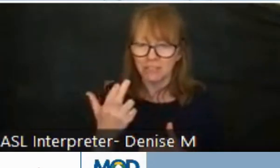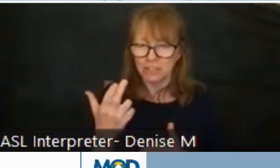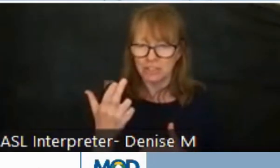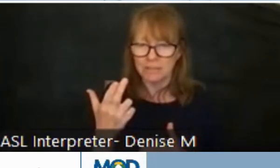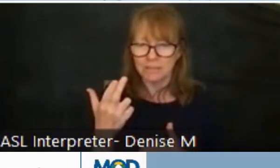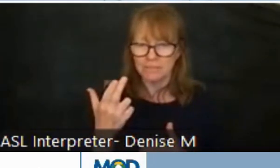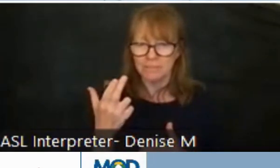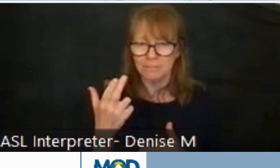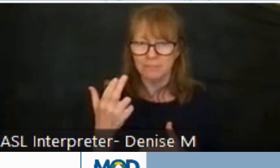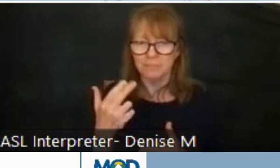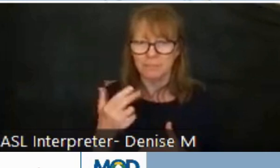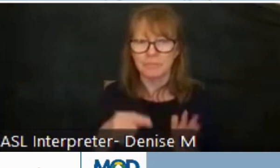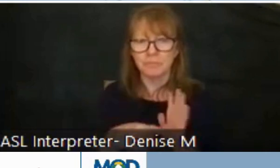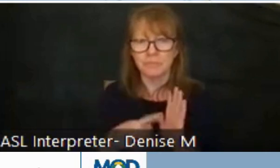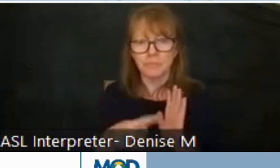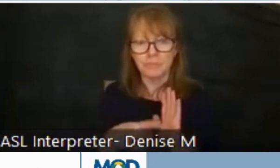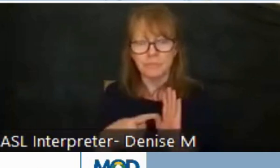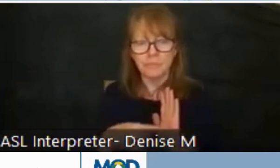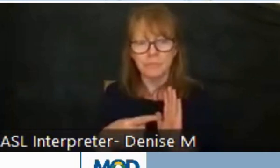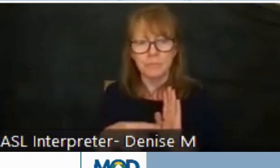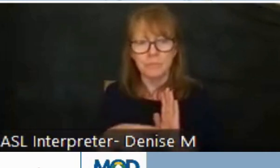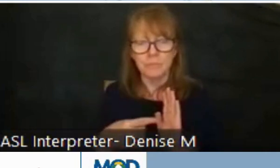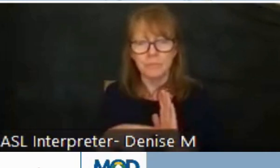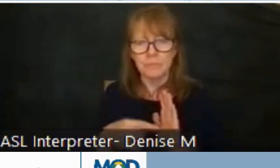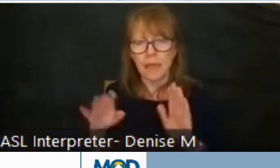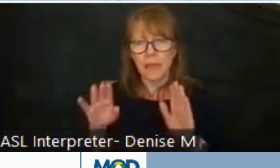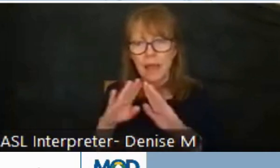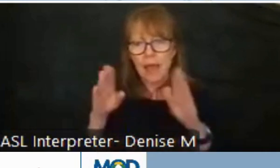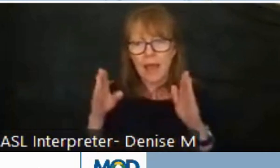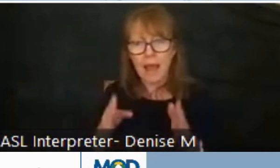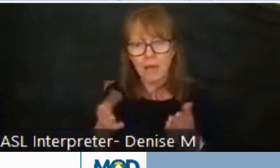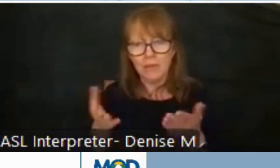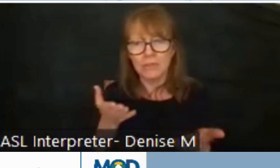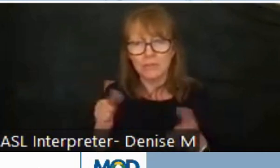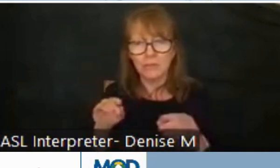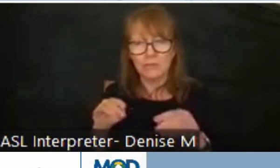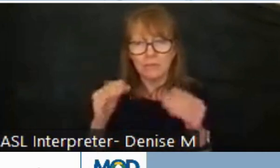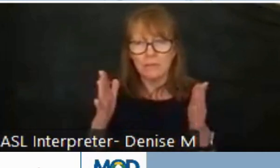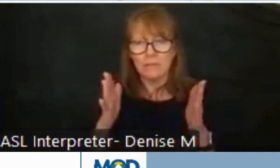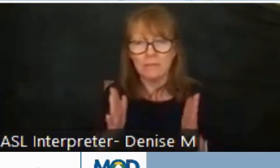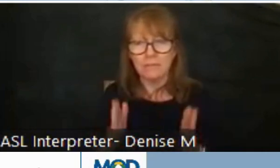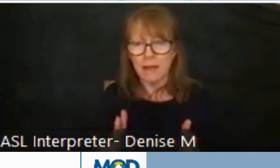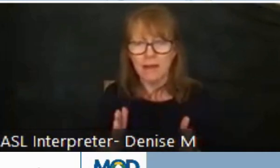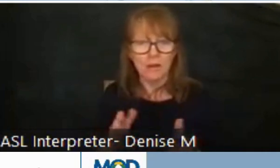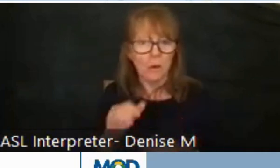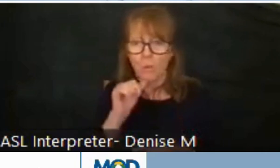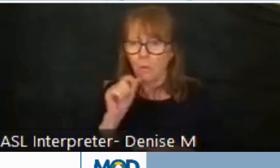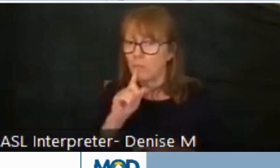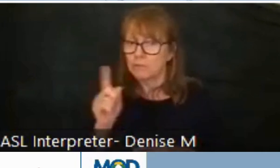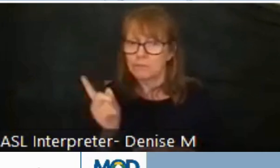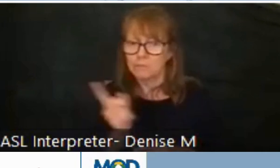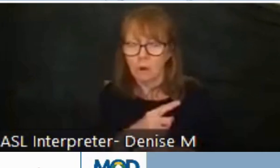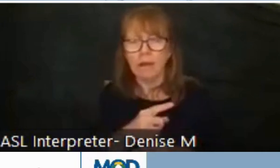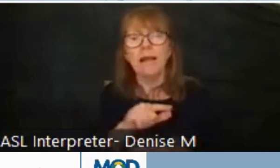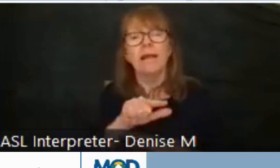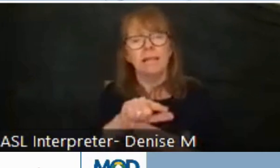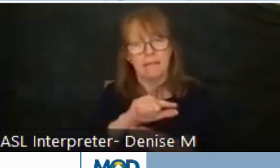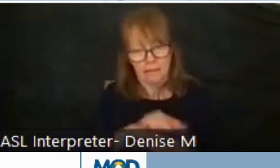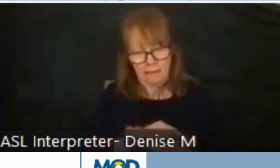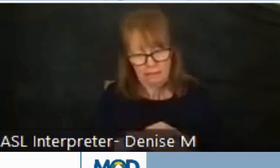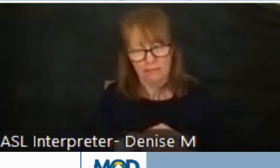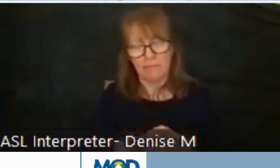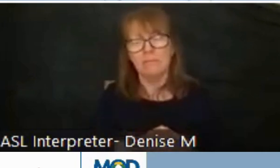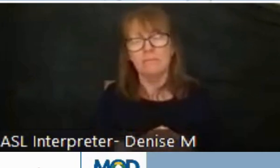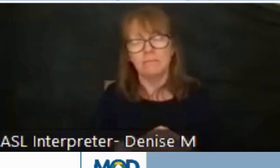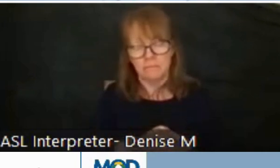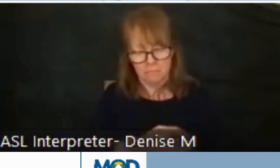Sometimes a housing provider simply doesn't reply to your request at all. Legally, they do need to respond within a reasonable amount